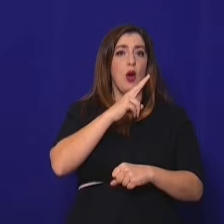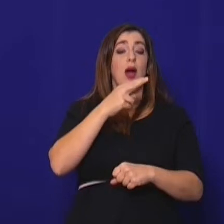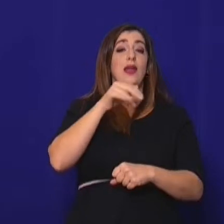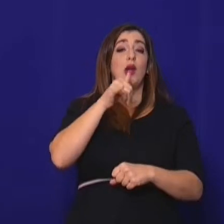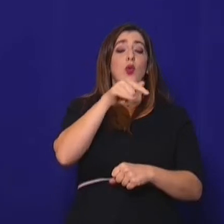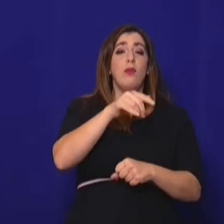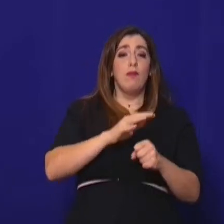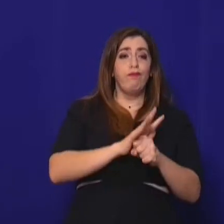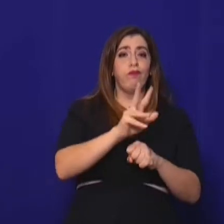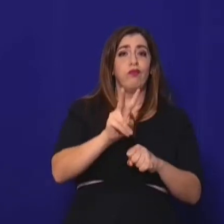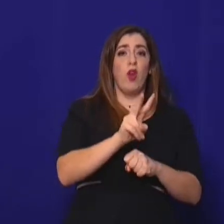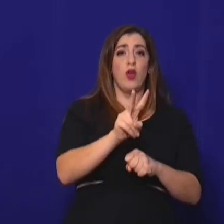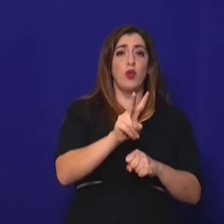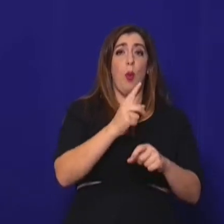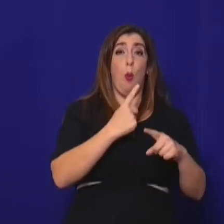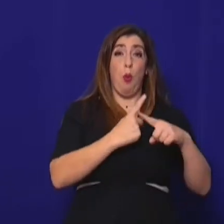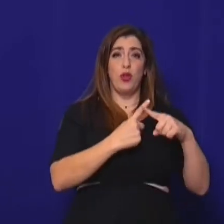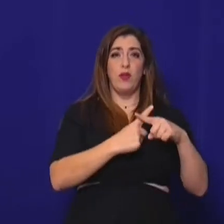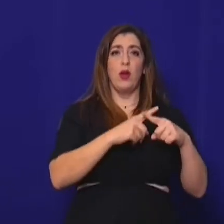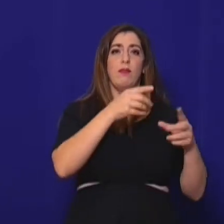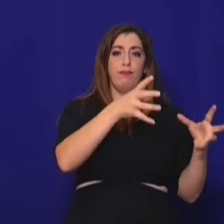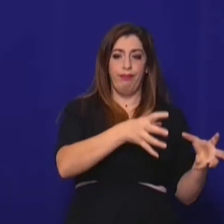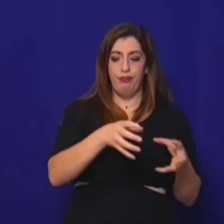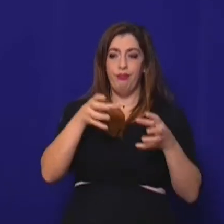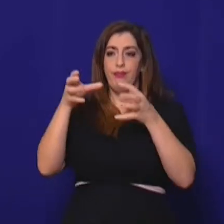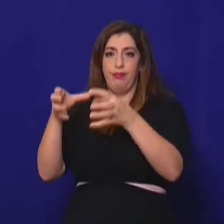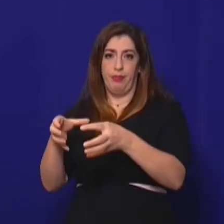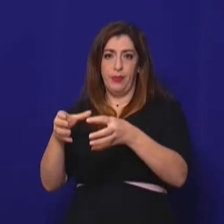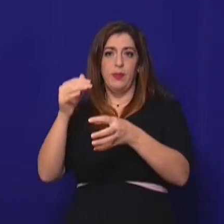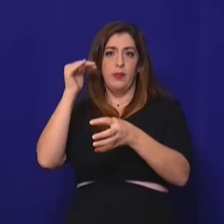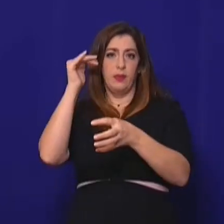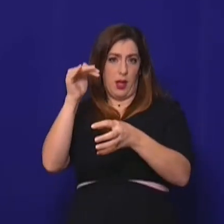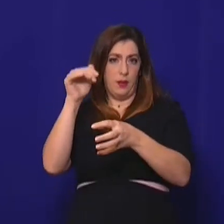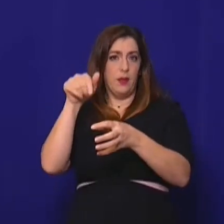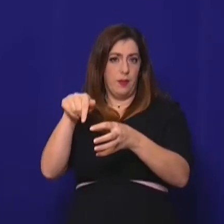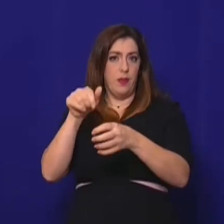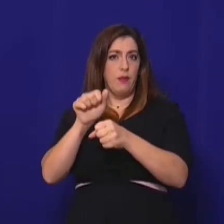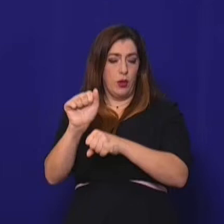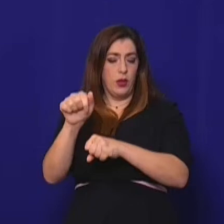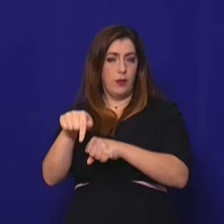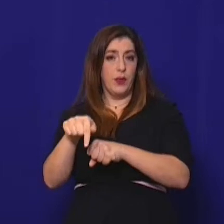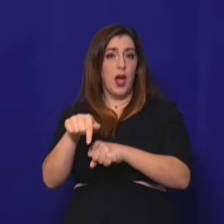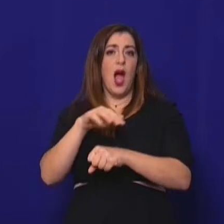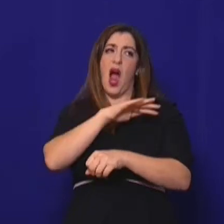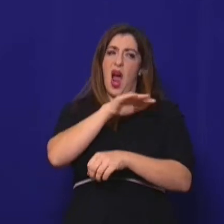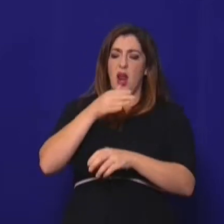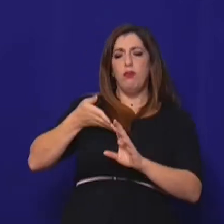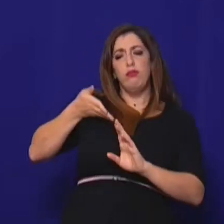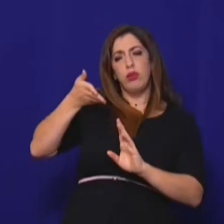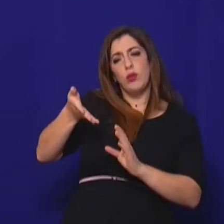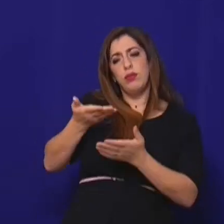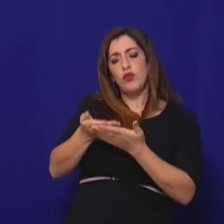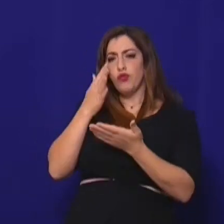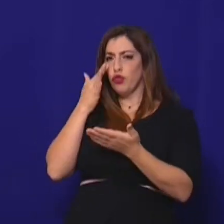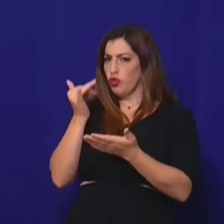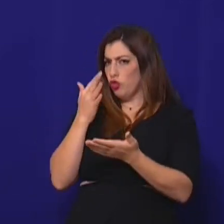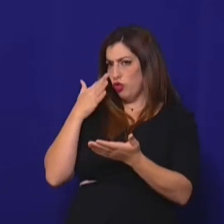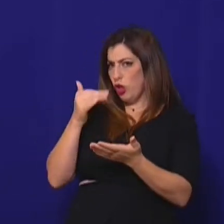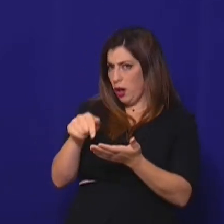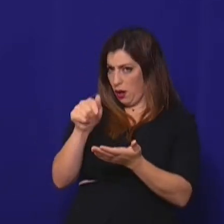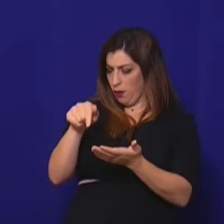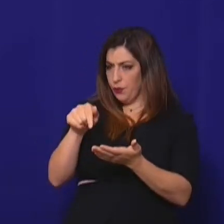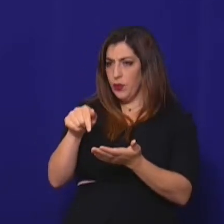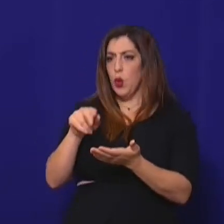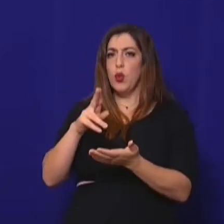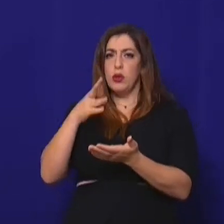immexxi mill-privat. Aħna wkoll minna inspections regolari f'dan il-post u anka iċċekkjajna